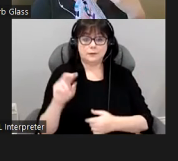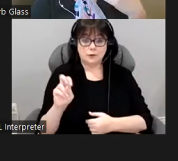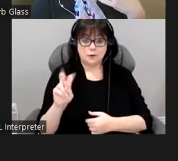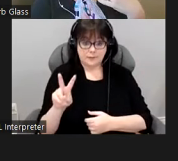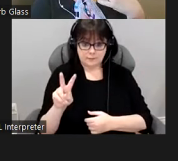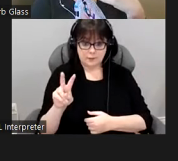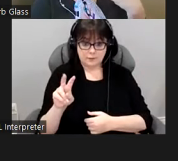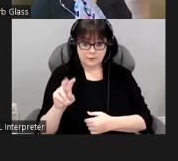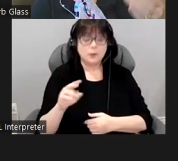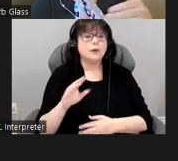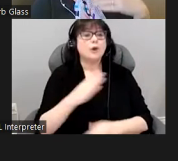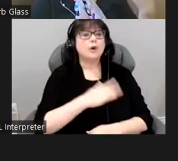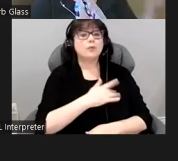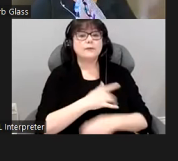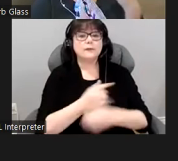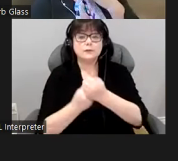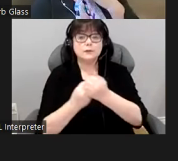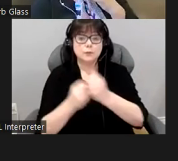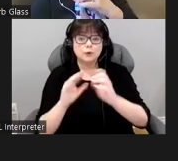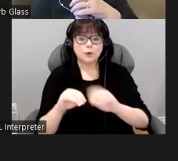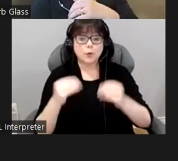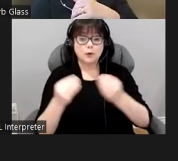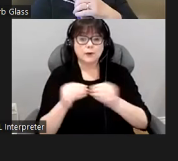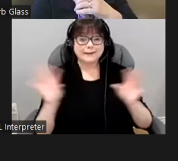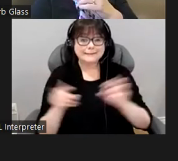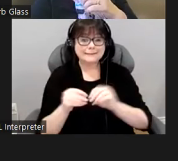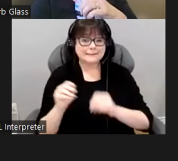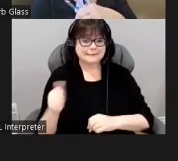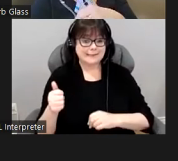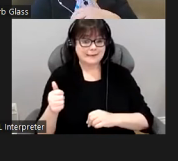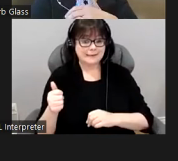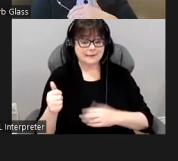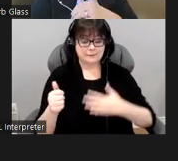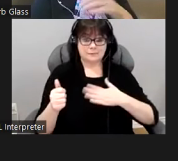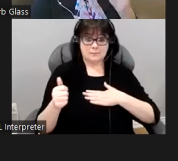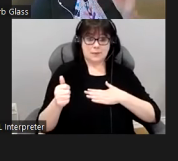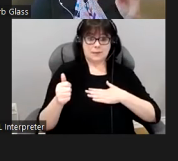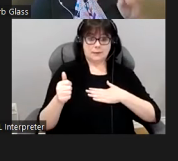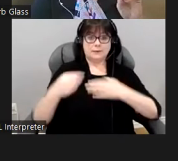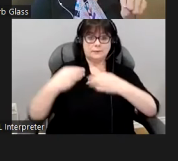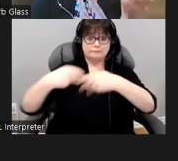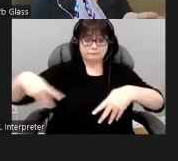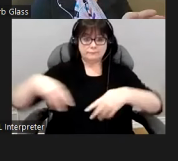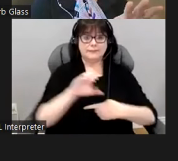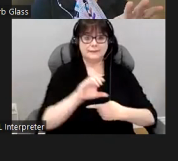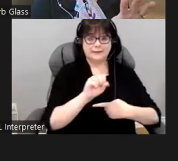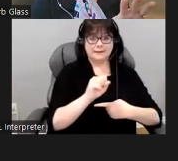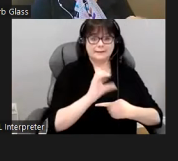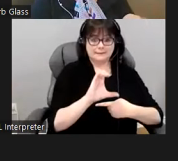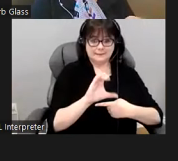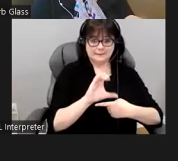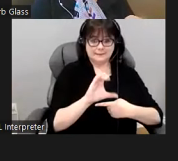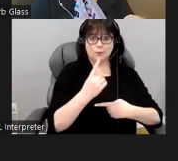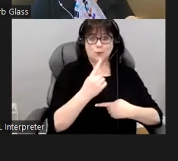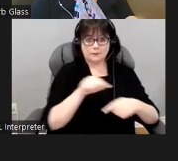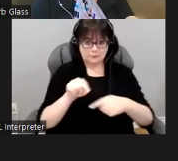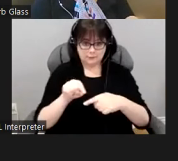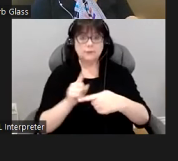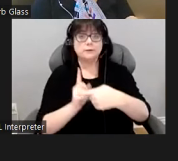organization is one, the CSC is one of the provincial support organizations, and all of the 16 LBS